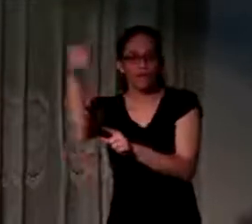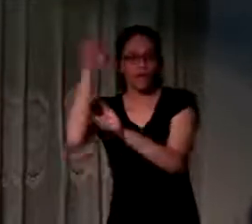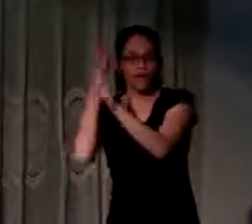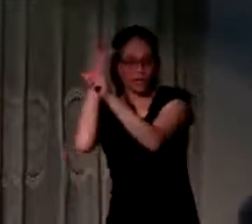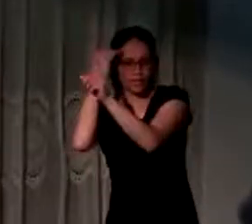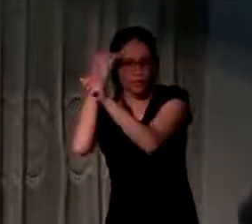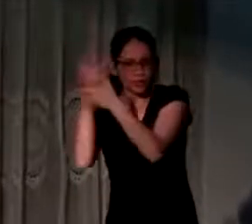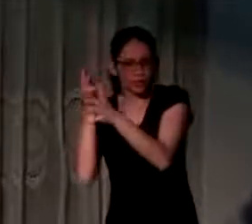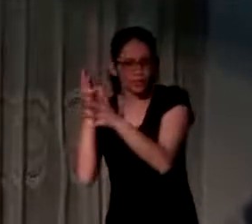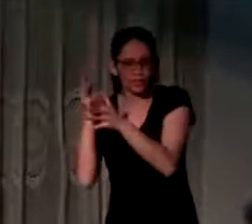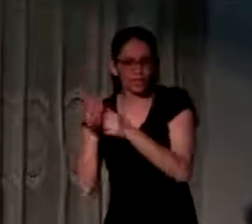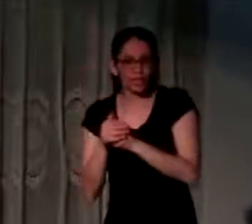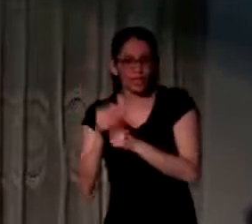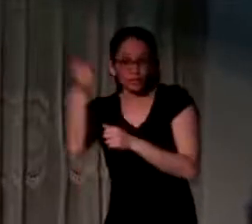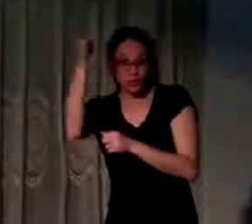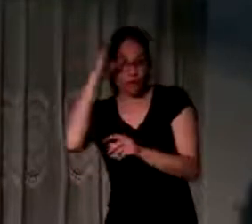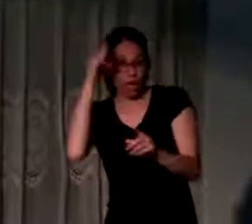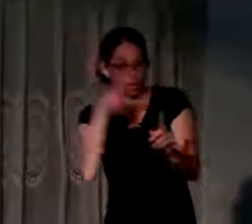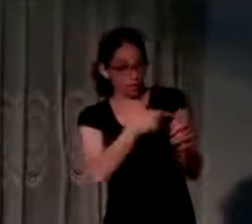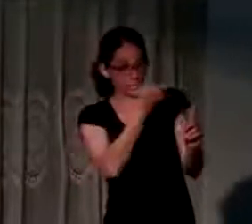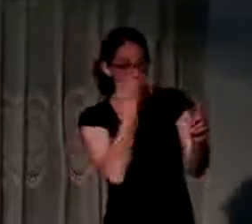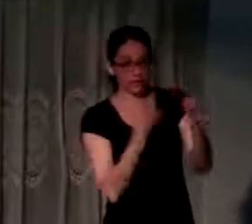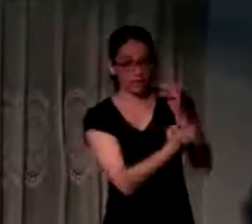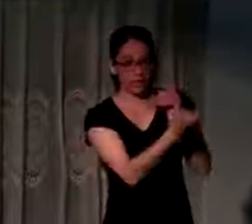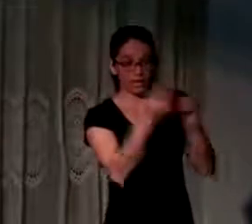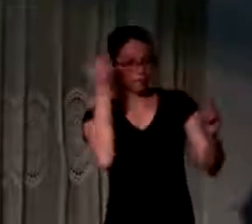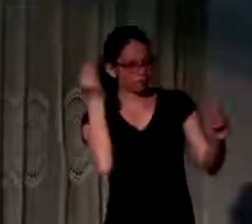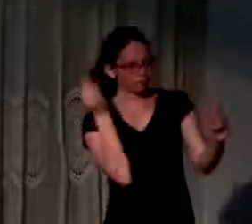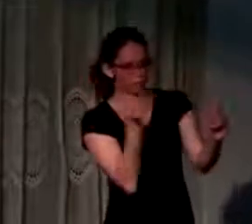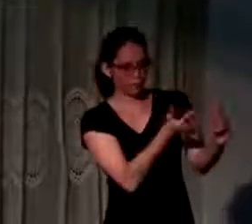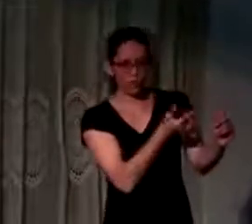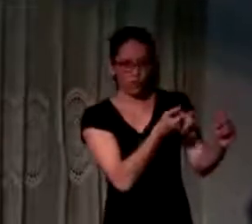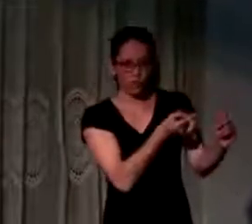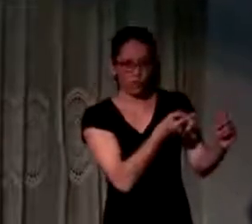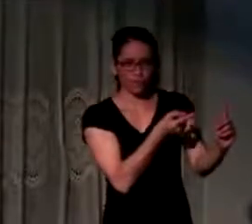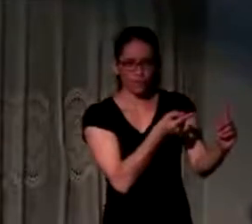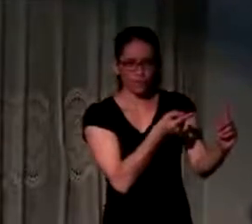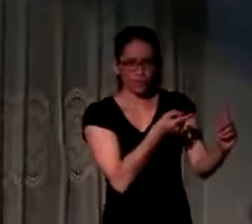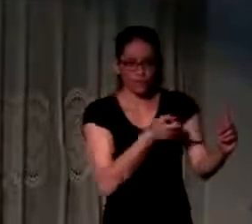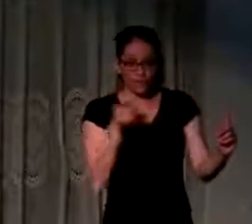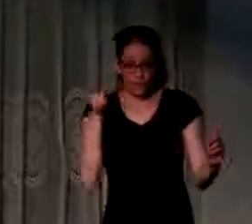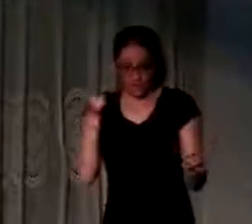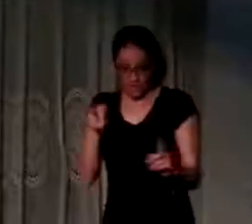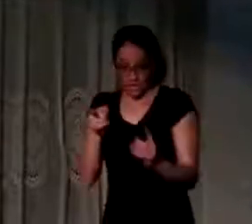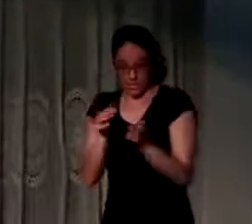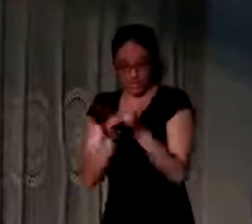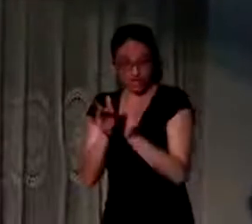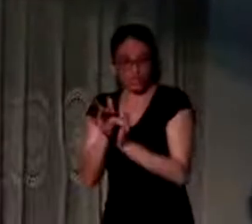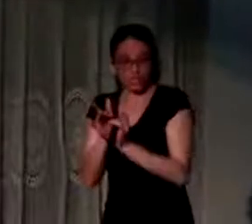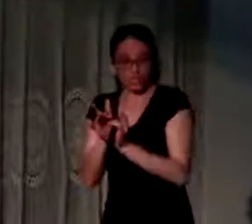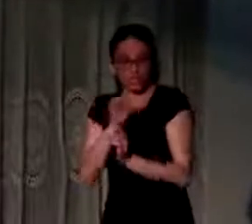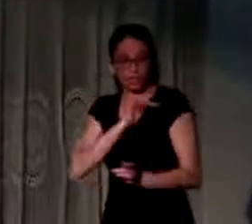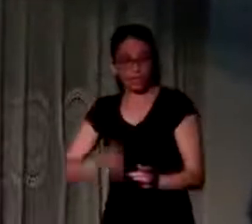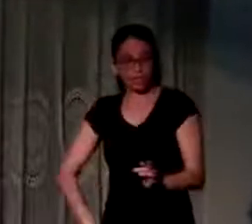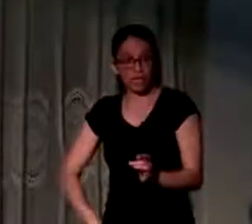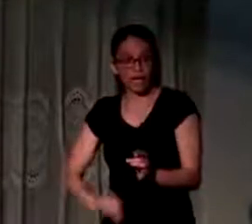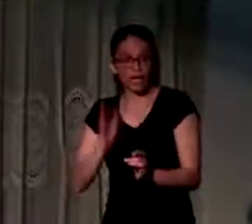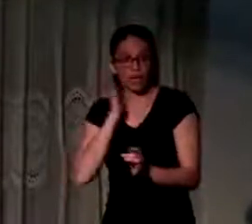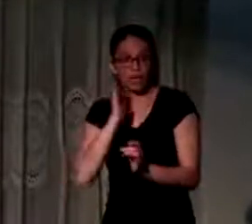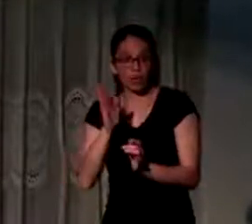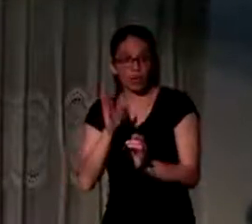Isaiah, almost 1,000 years before Christ, that this Messiah will be cut off from the land of the